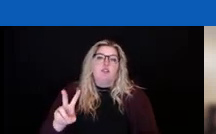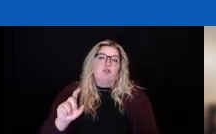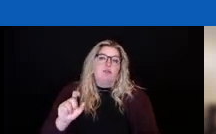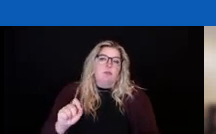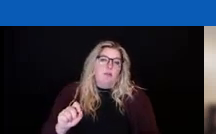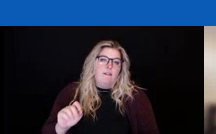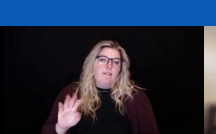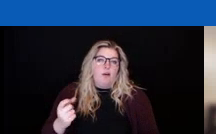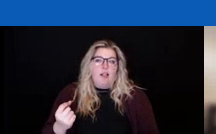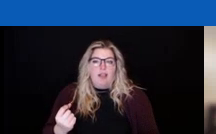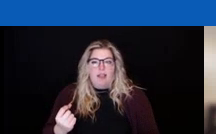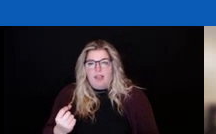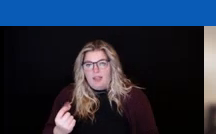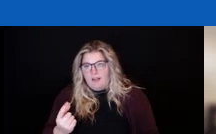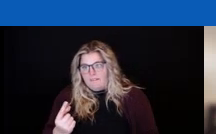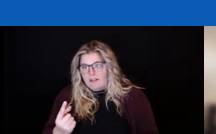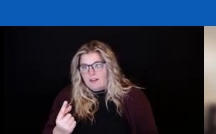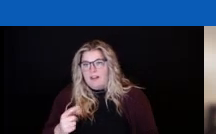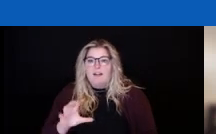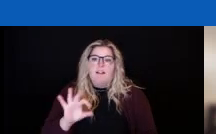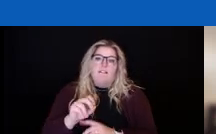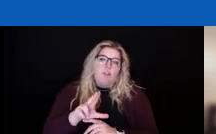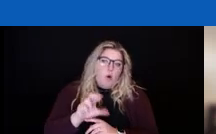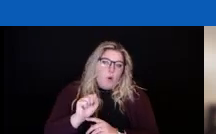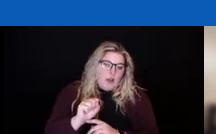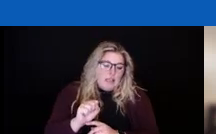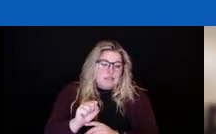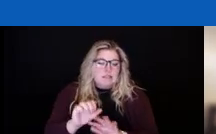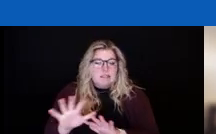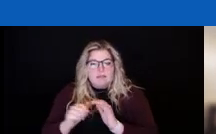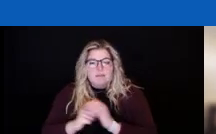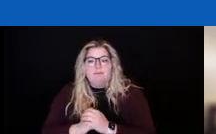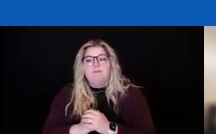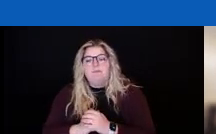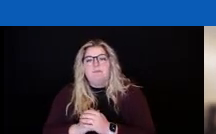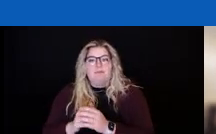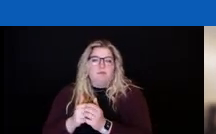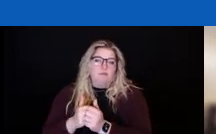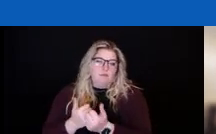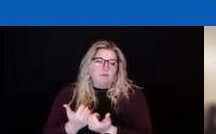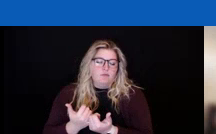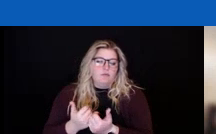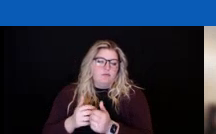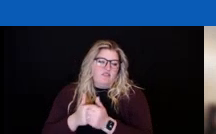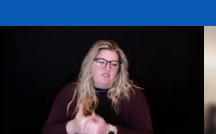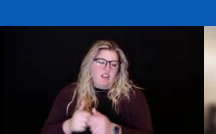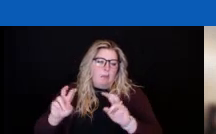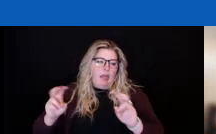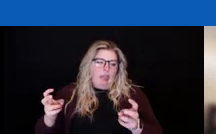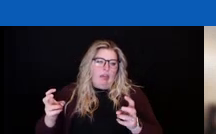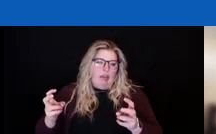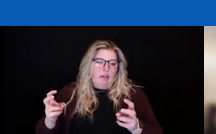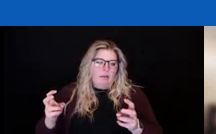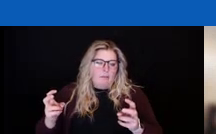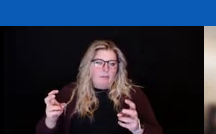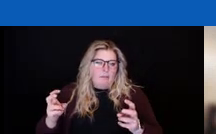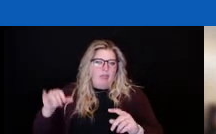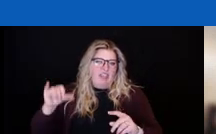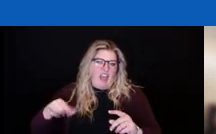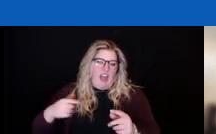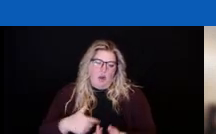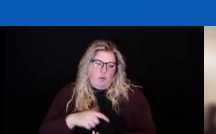standards for how focus indicators are designed. In keeping with this theme for this section, that's something we probably